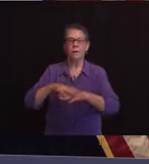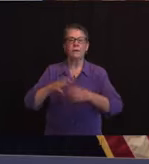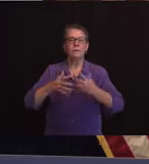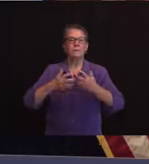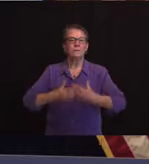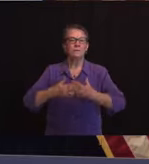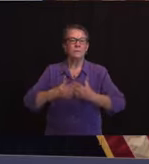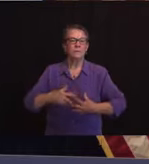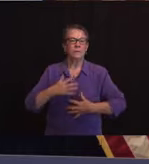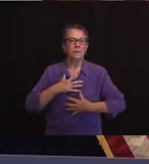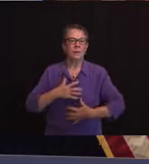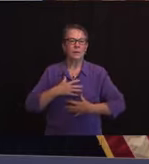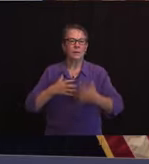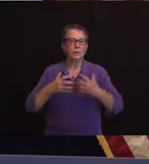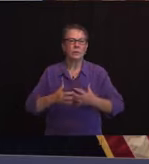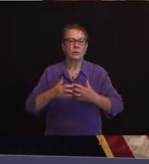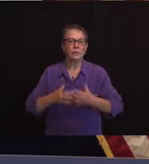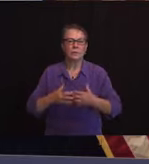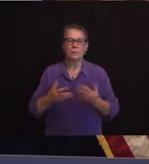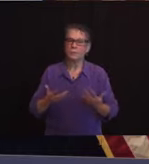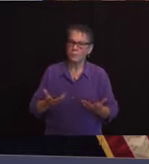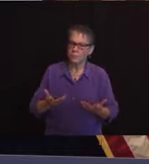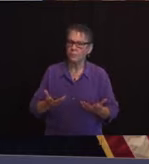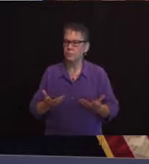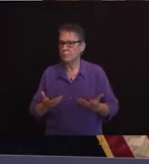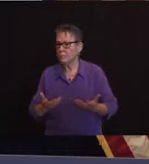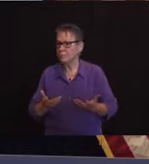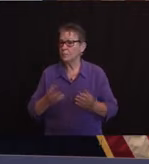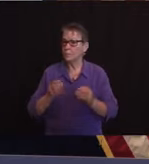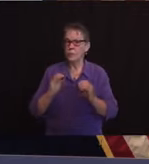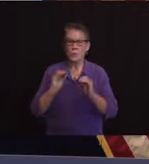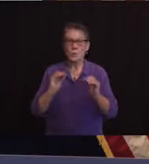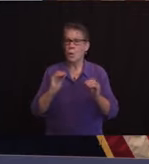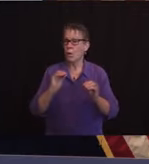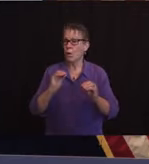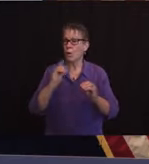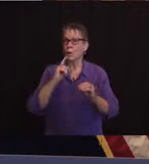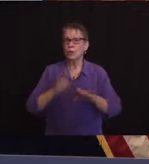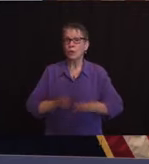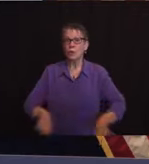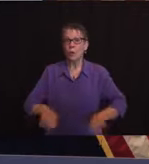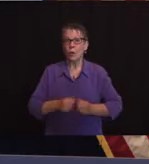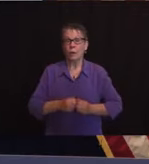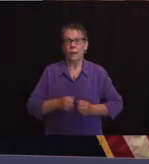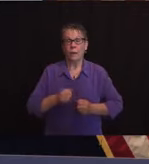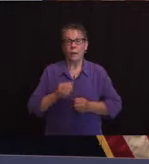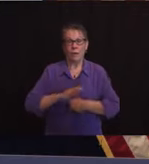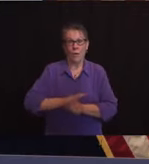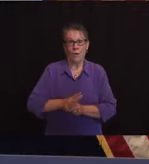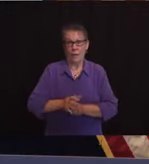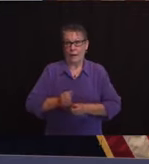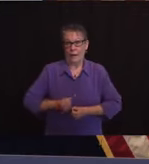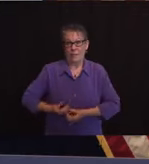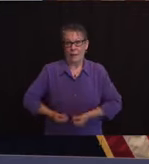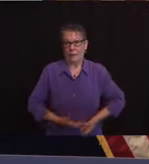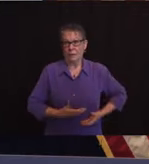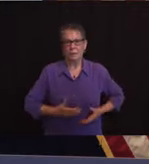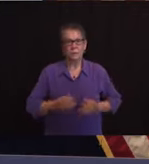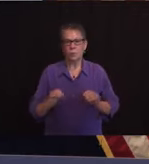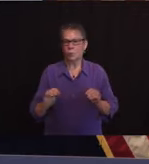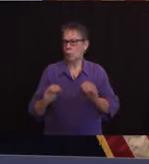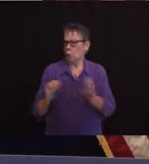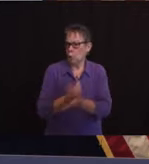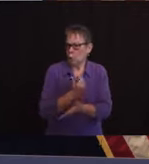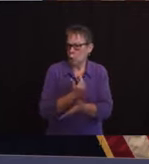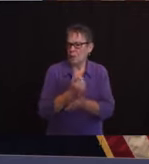There, fortunately, are no new reports of multi-system inflammatory syndrome in children, and there are a